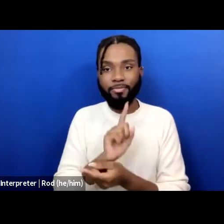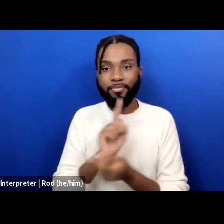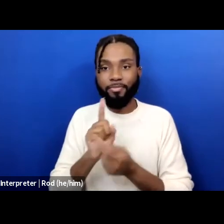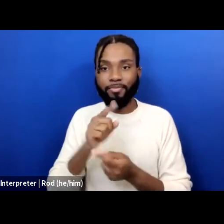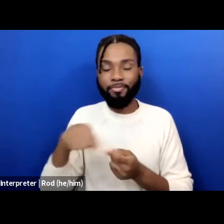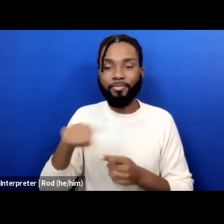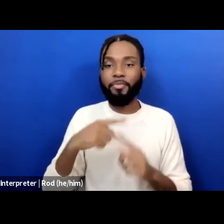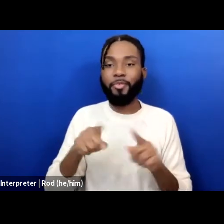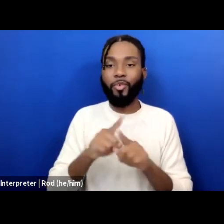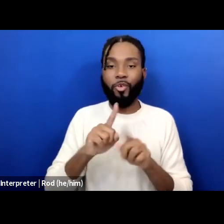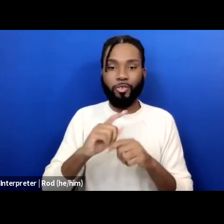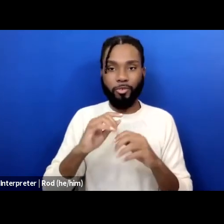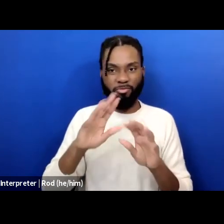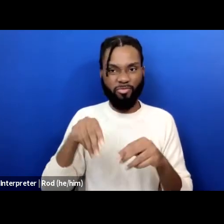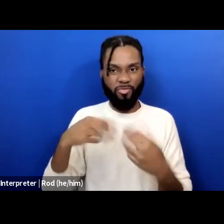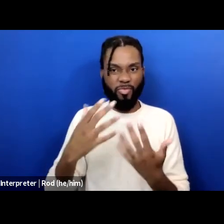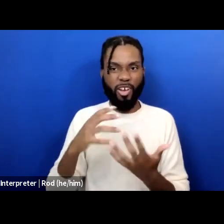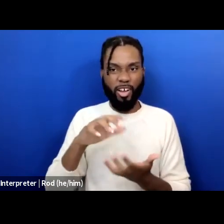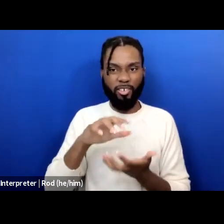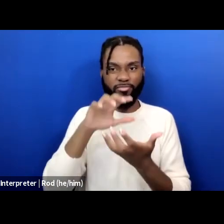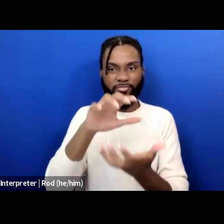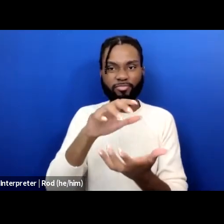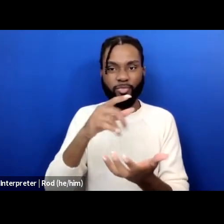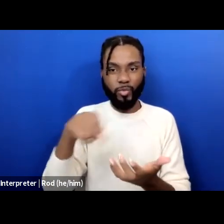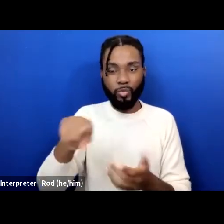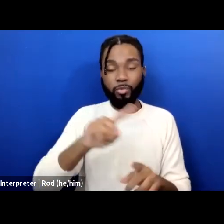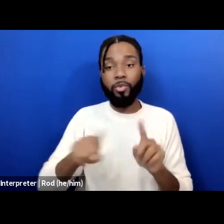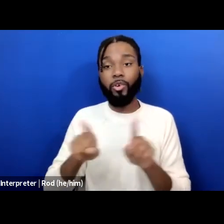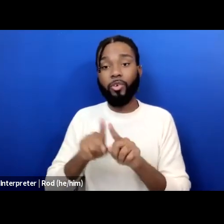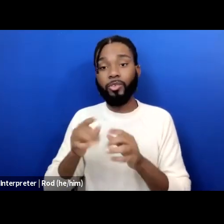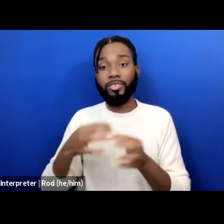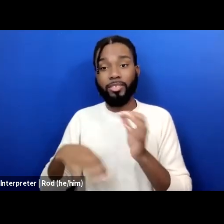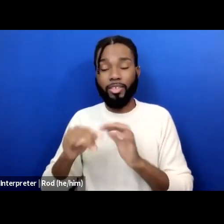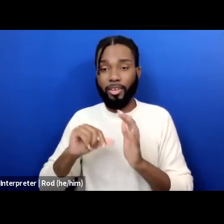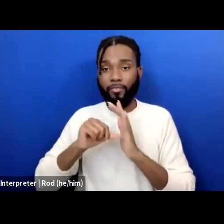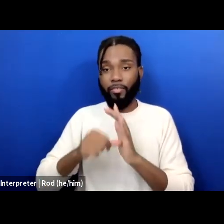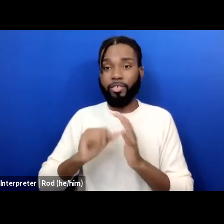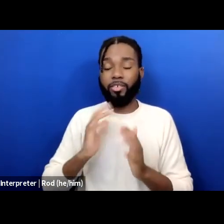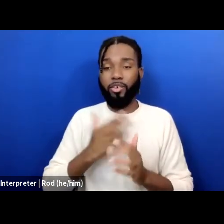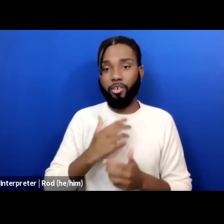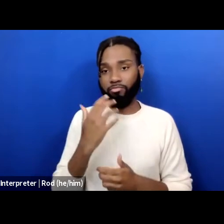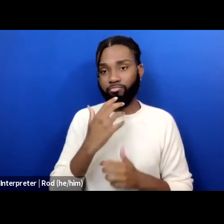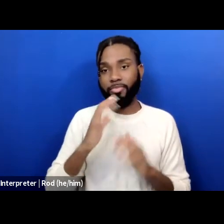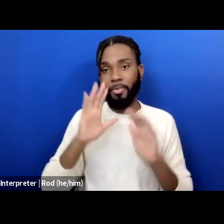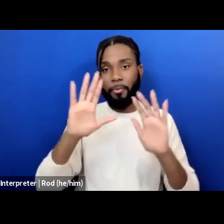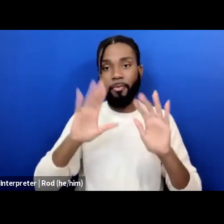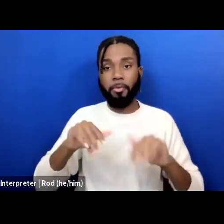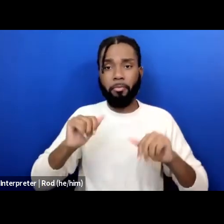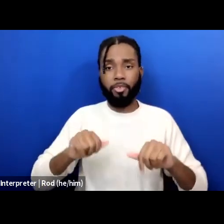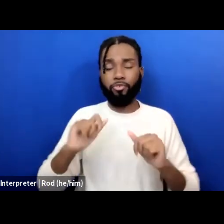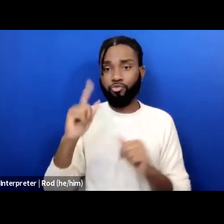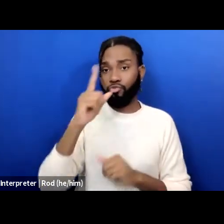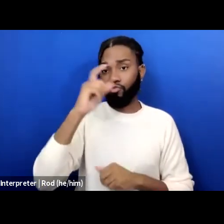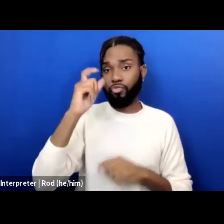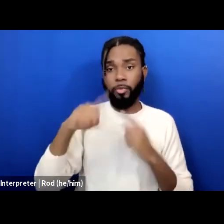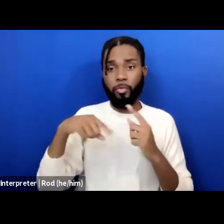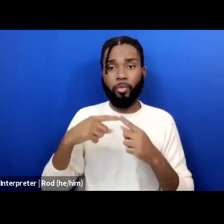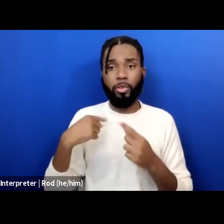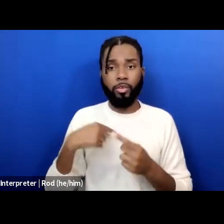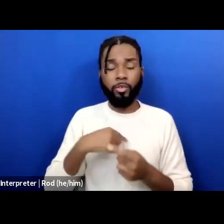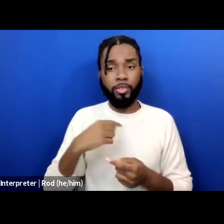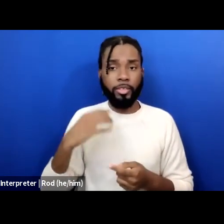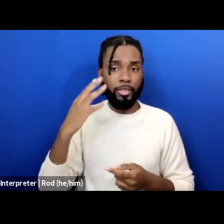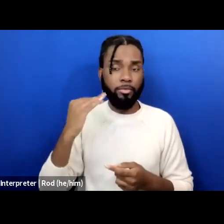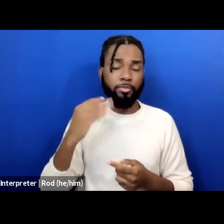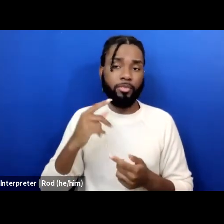can give to you, but instead hope to emphasize our tremendous ability to dream when faced with